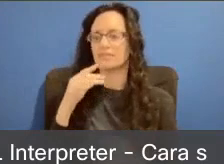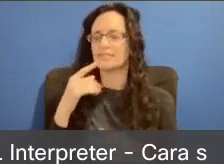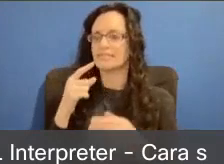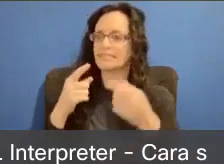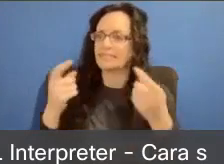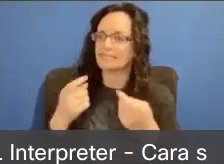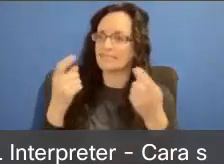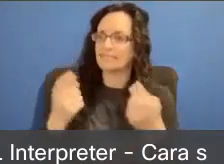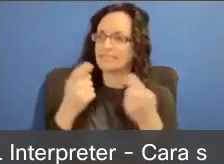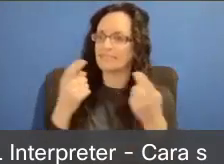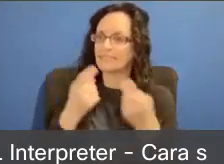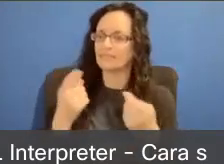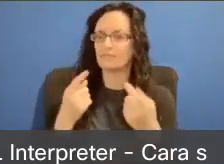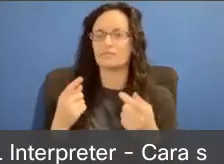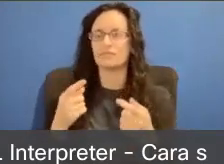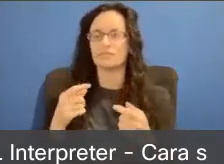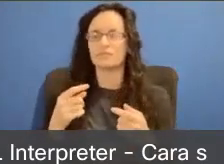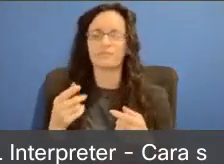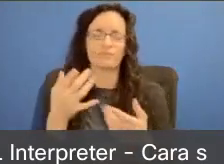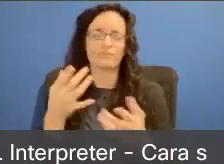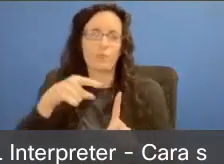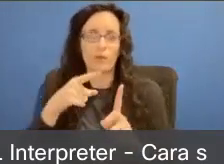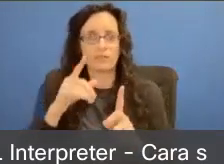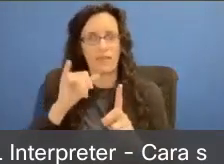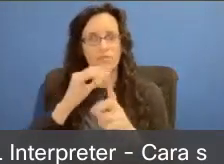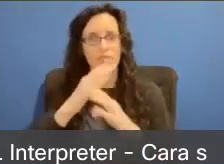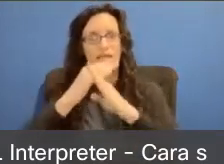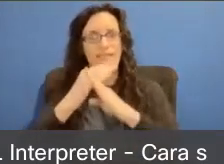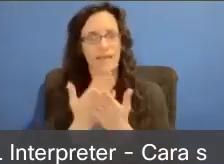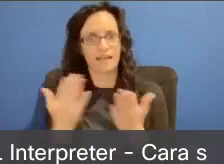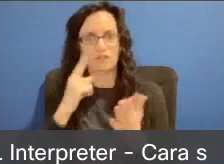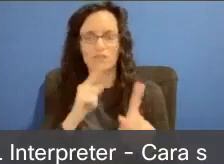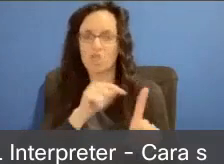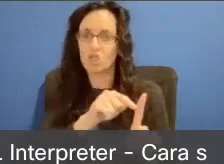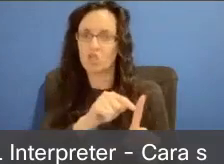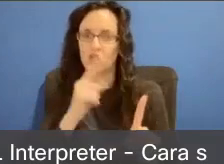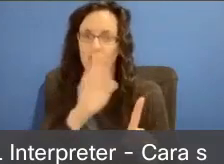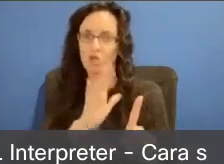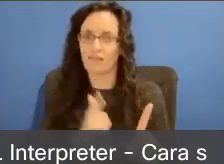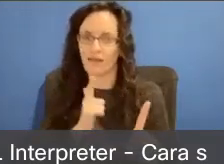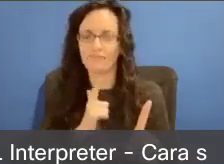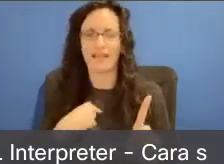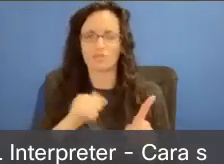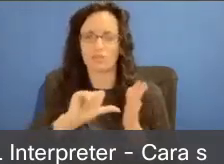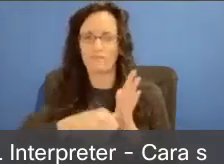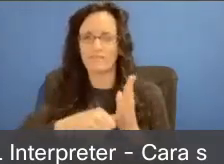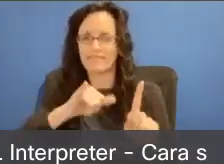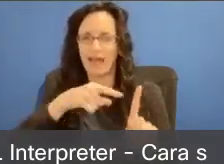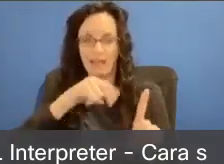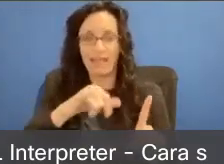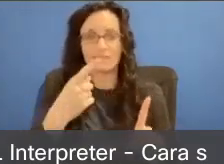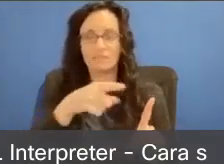was a protective feature. And I was just trying to amplify that a little bit in this person's life as something for her to hold on to, as one of the things that could help